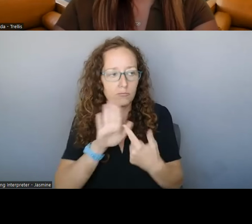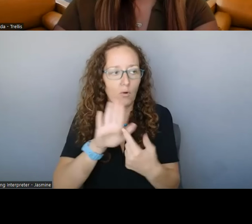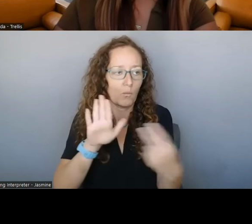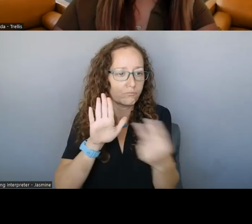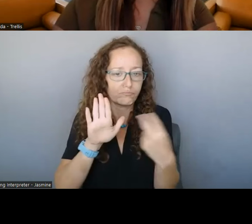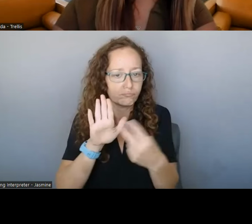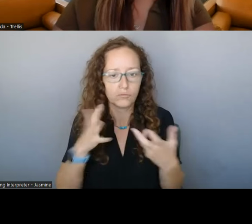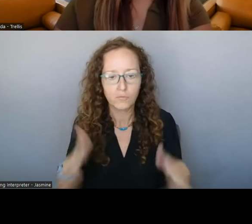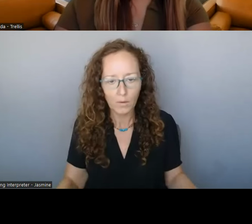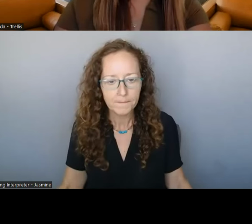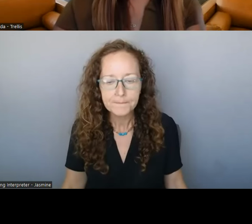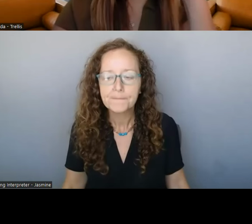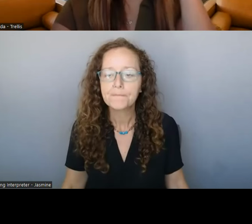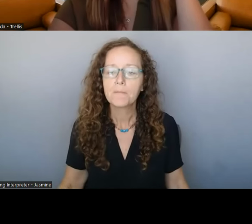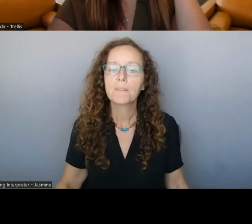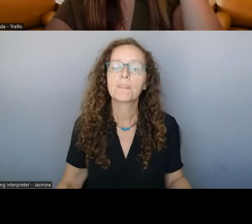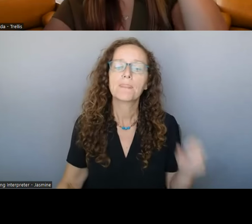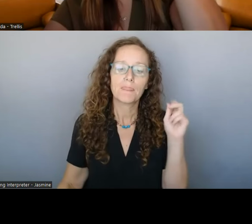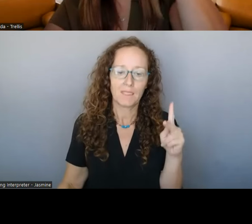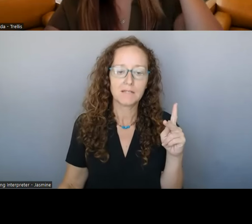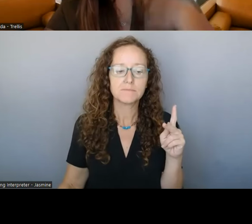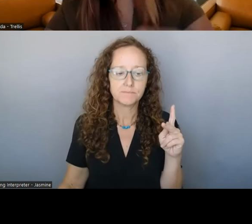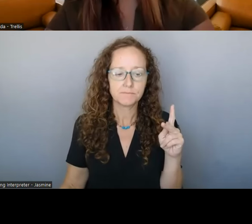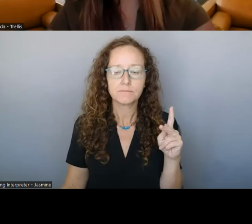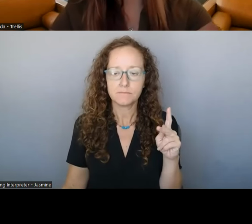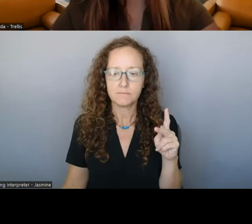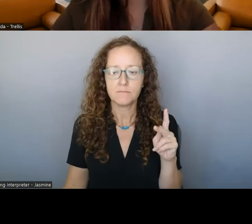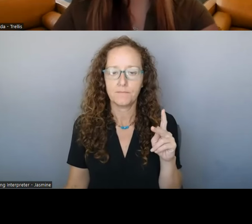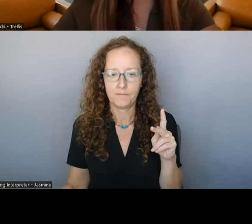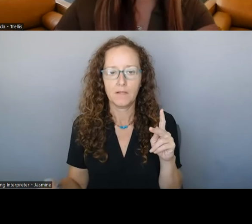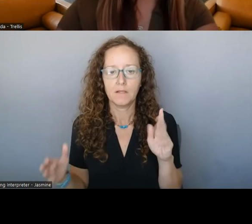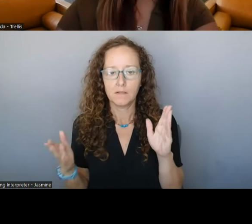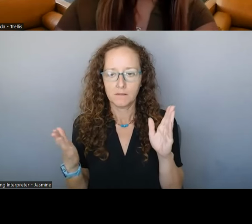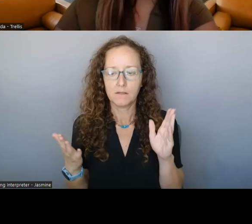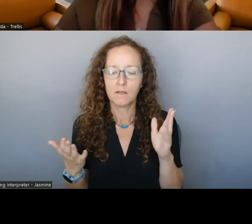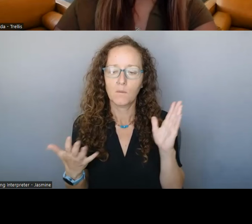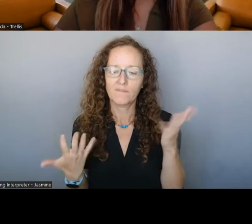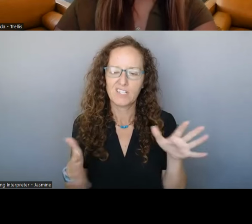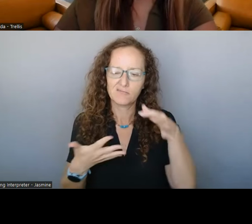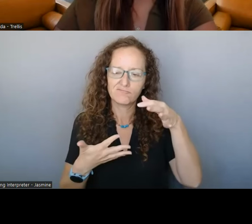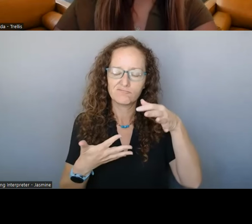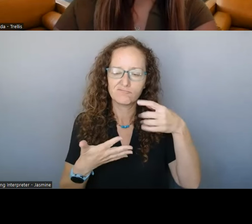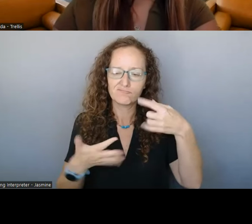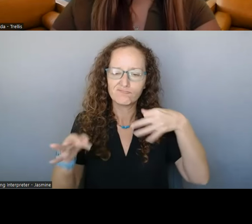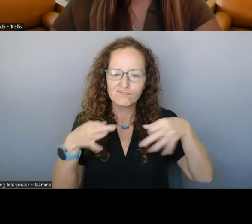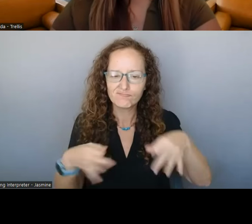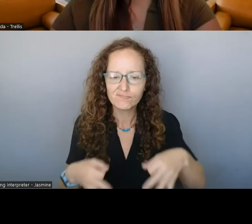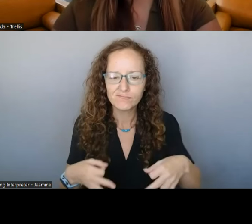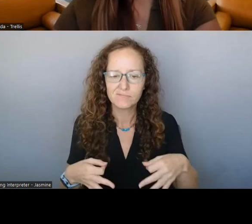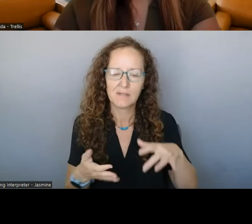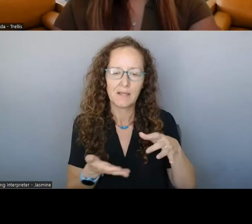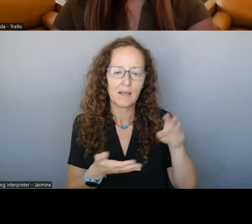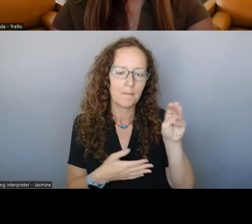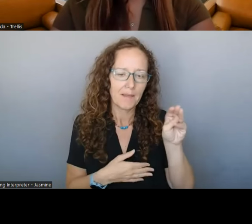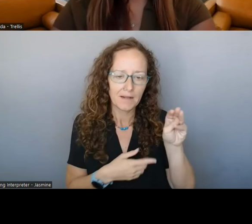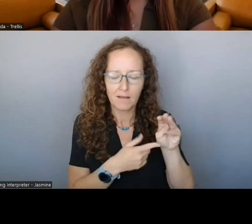Okay, so we've talked all about the different options of Medicare, when to enroll in Medicare, if